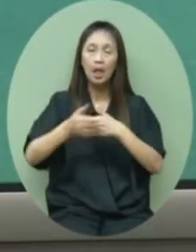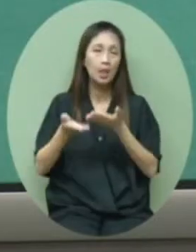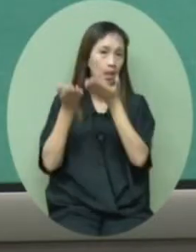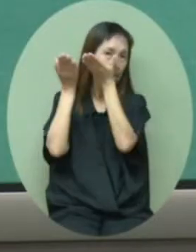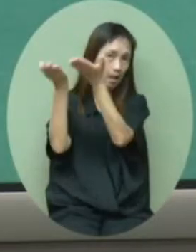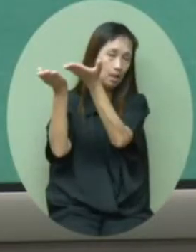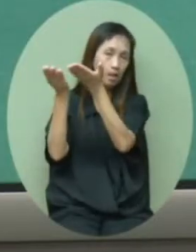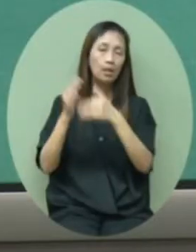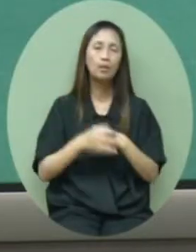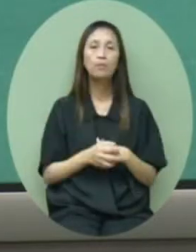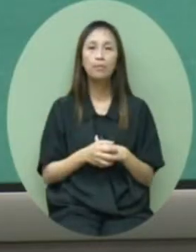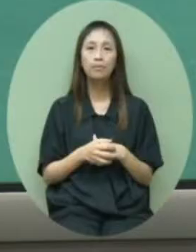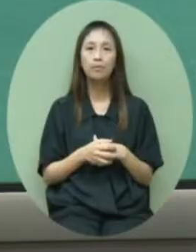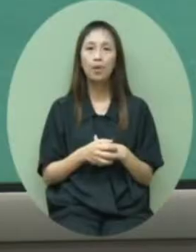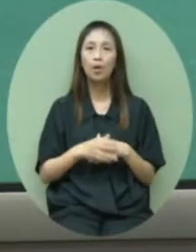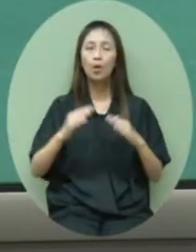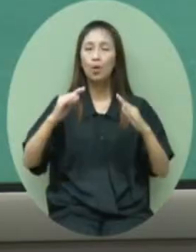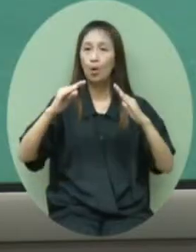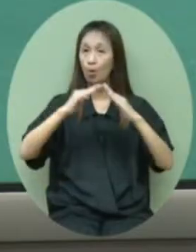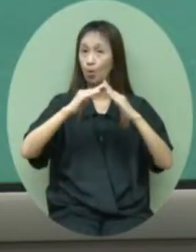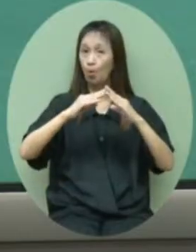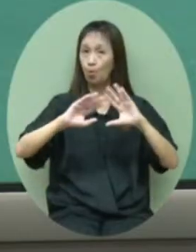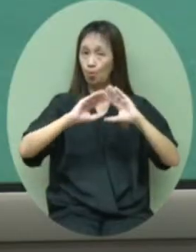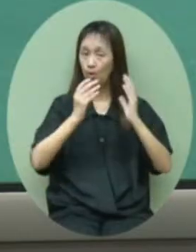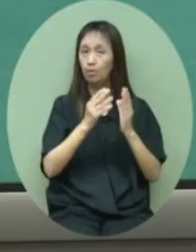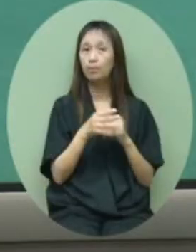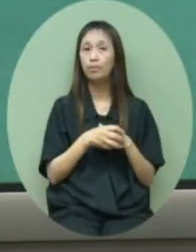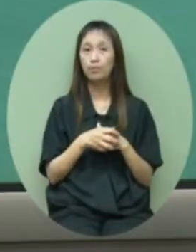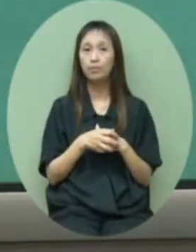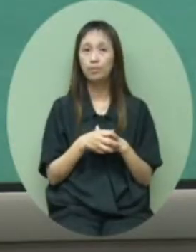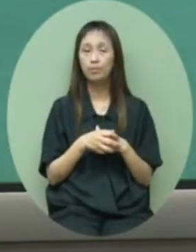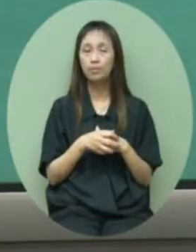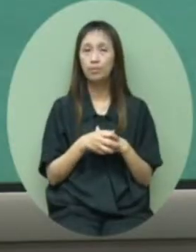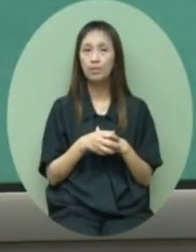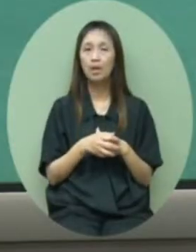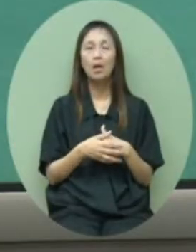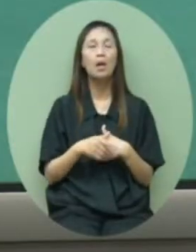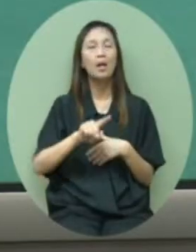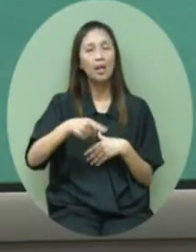As regards the very good news of